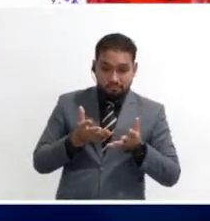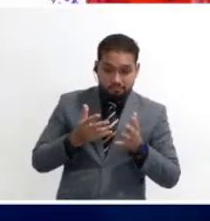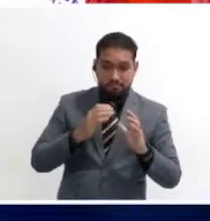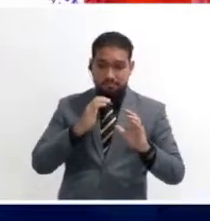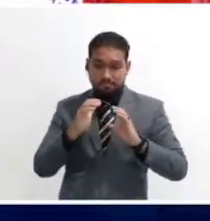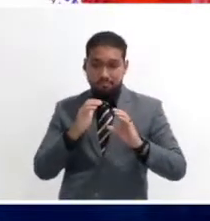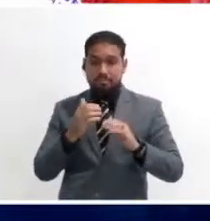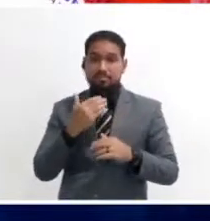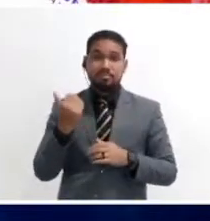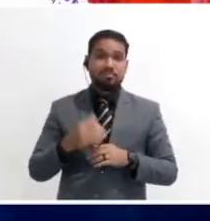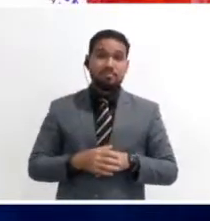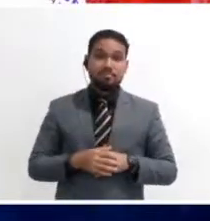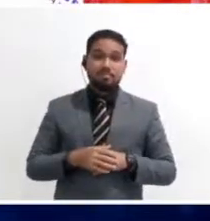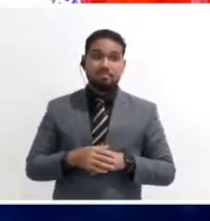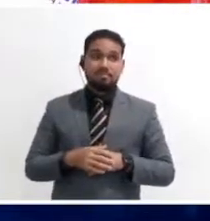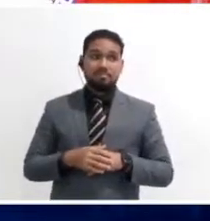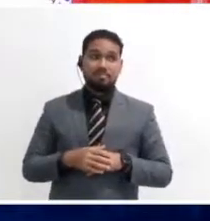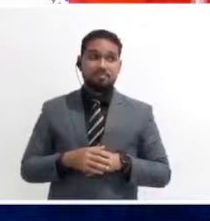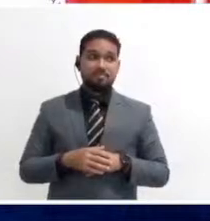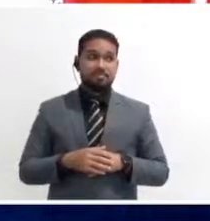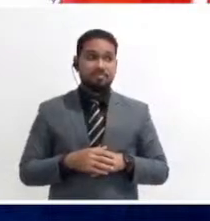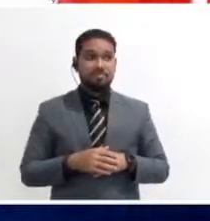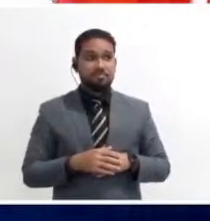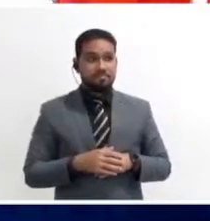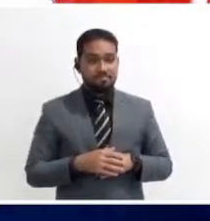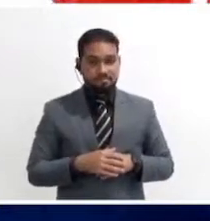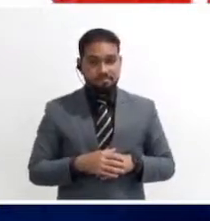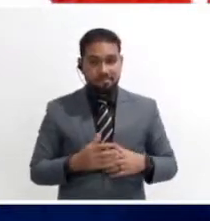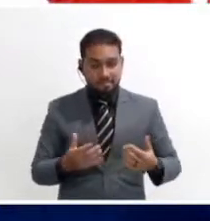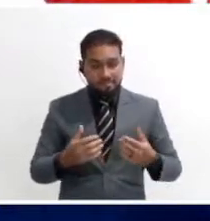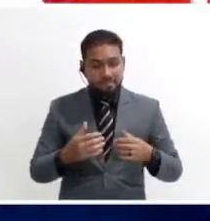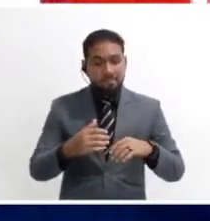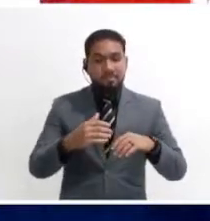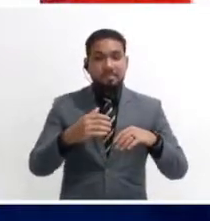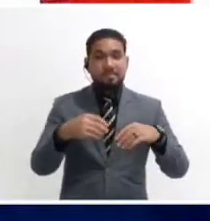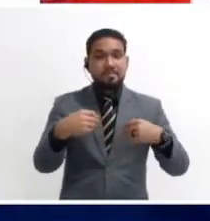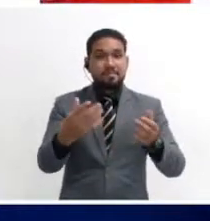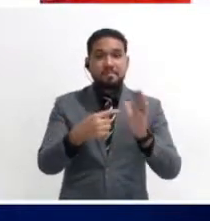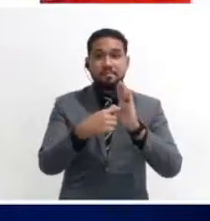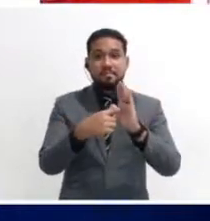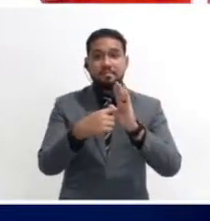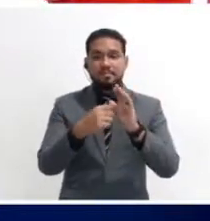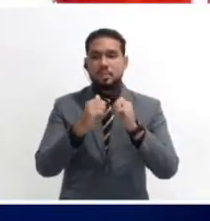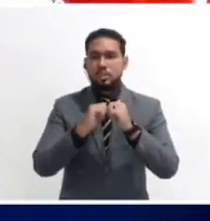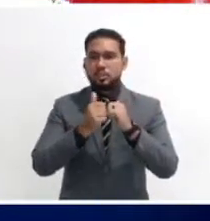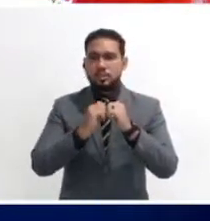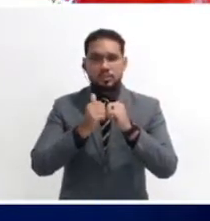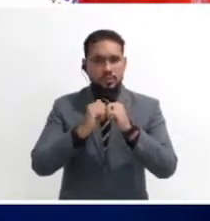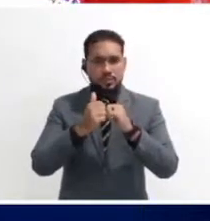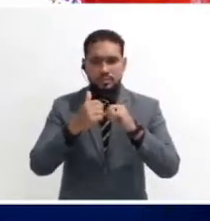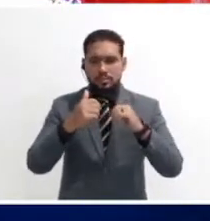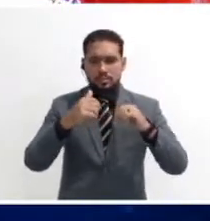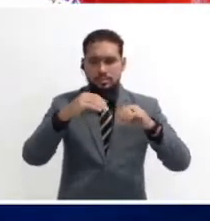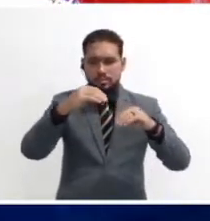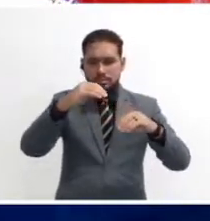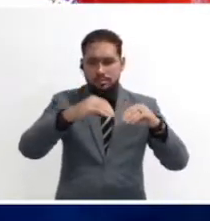Just to give you a sense of how these things are actually assembled, I'll go through the flow here. So